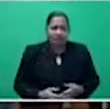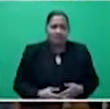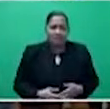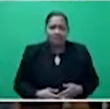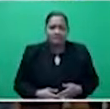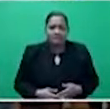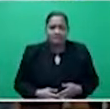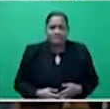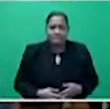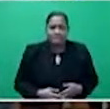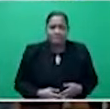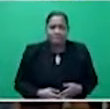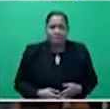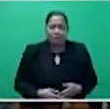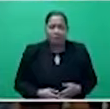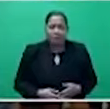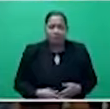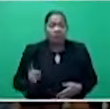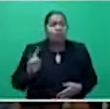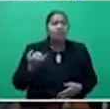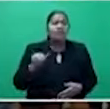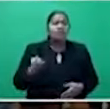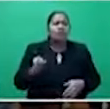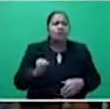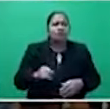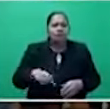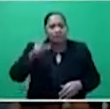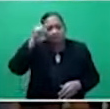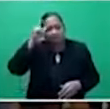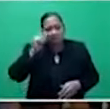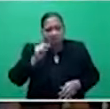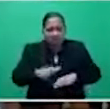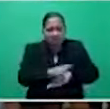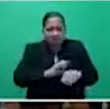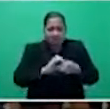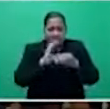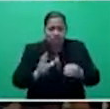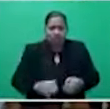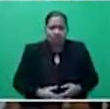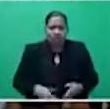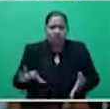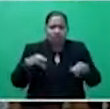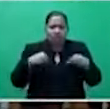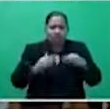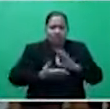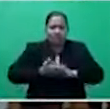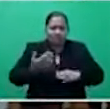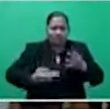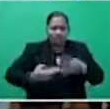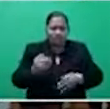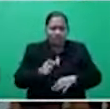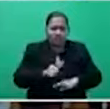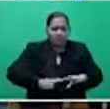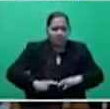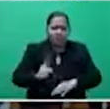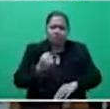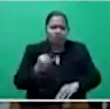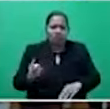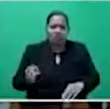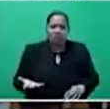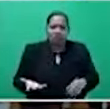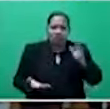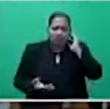What is wrong with the iTaukei landowners getting a higher rate of return on their land? What is wrong with that? I ask